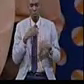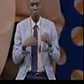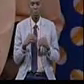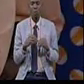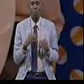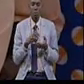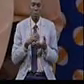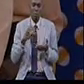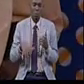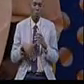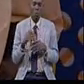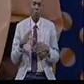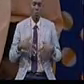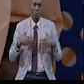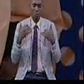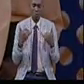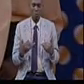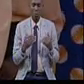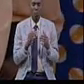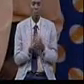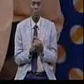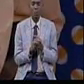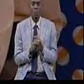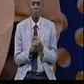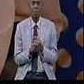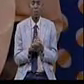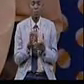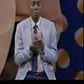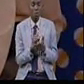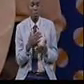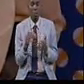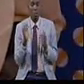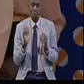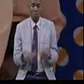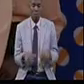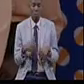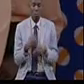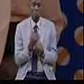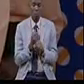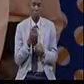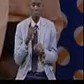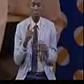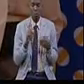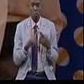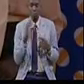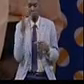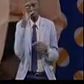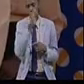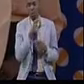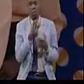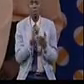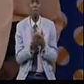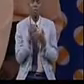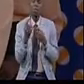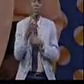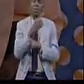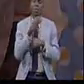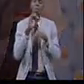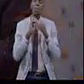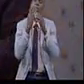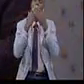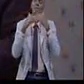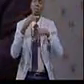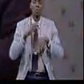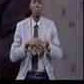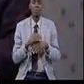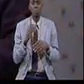now. It can disqualify you. On that day, you will not be raptured.